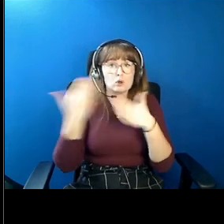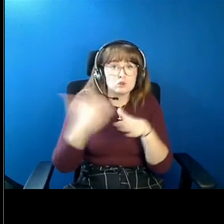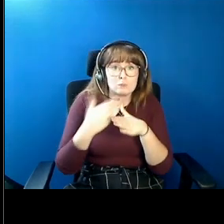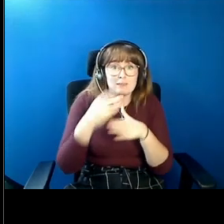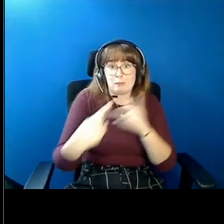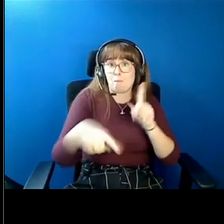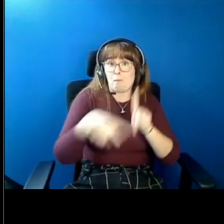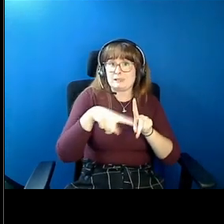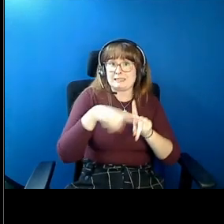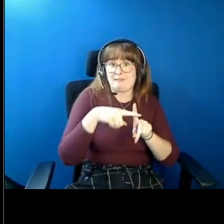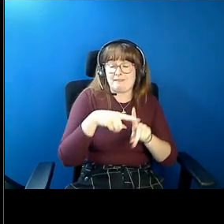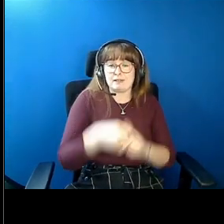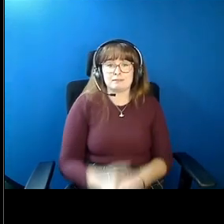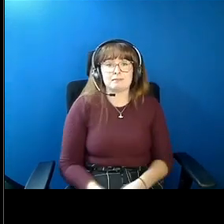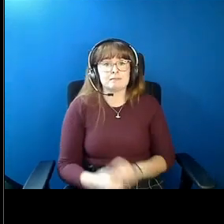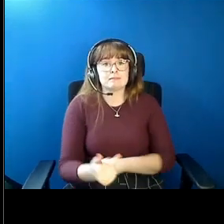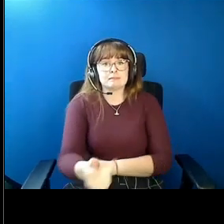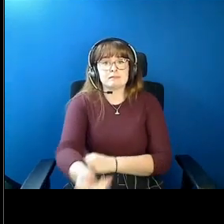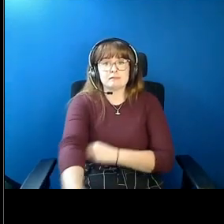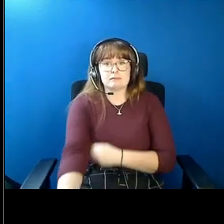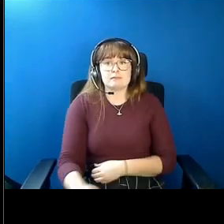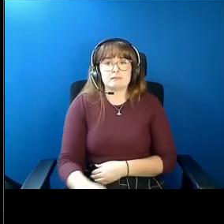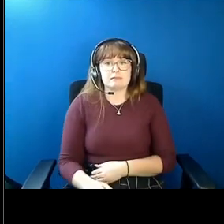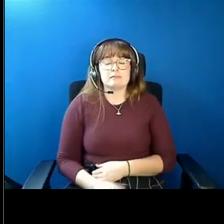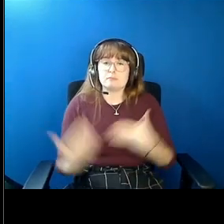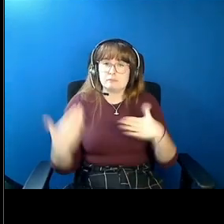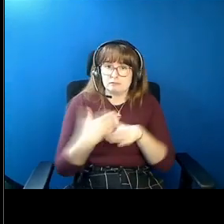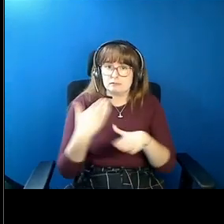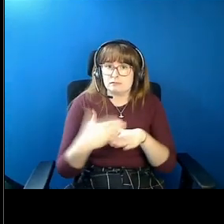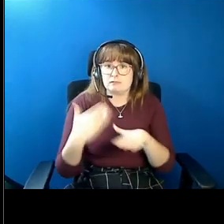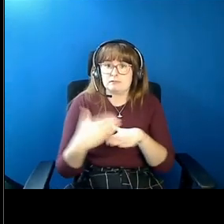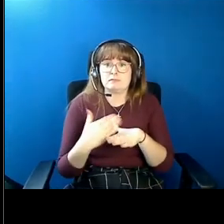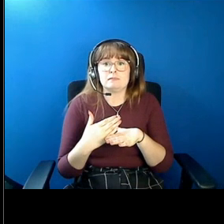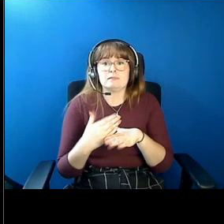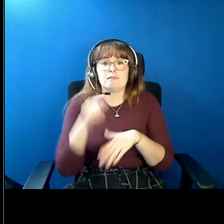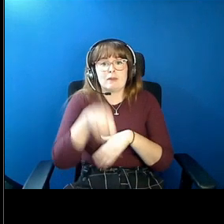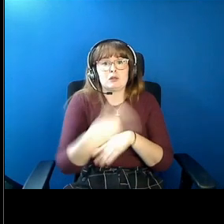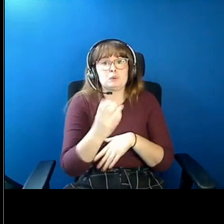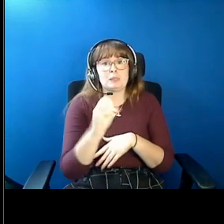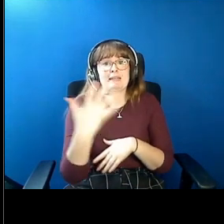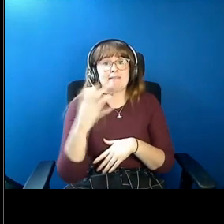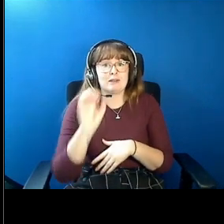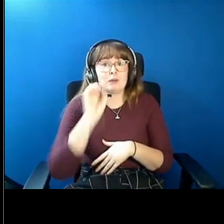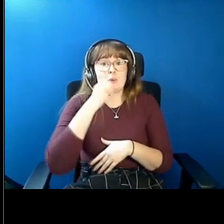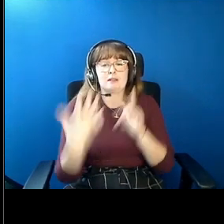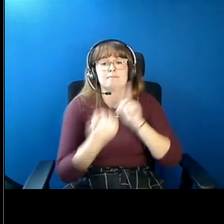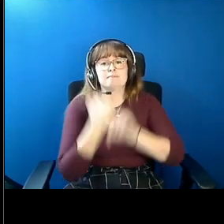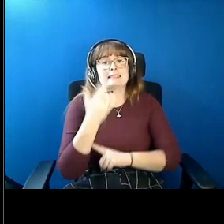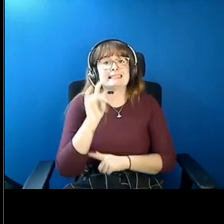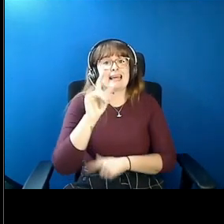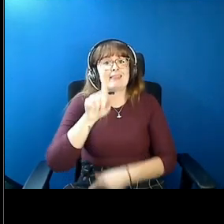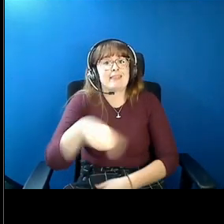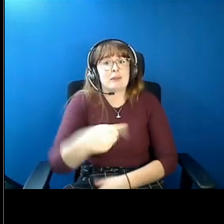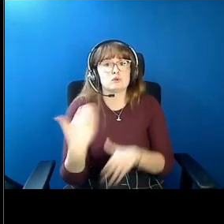side. Peak labour requirements will by 2050 will reach 10k jobs